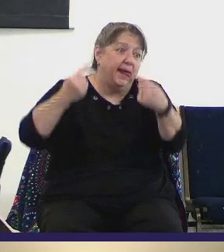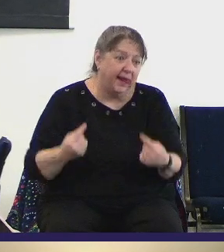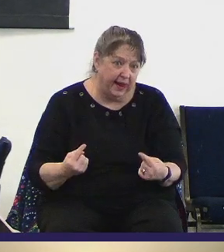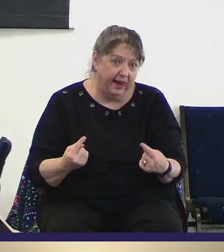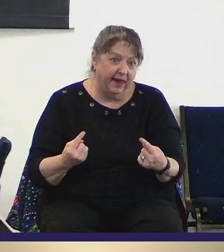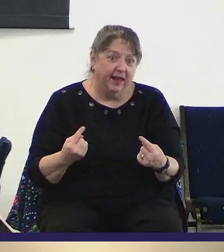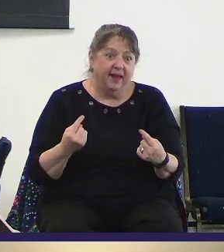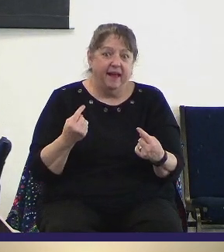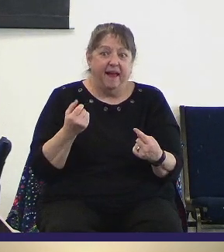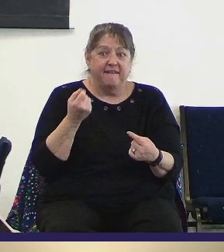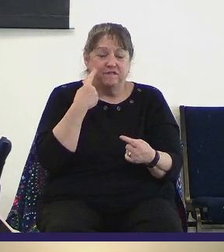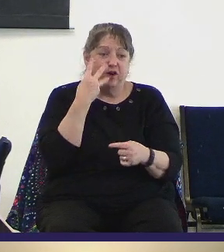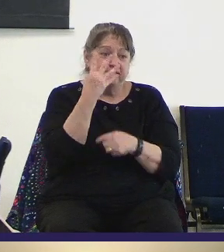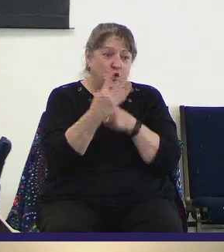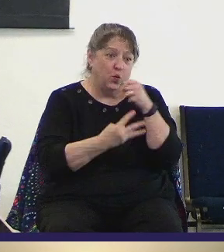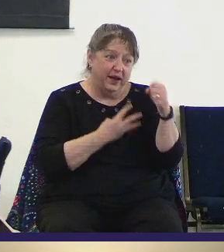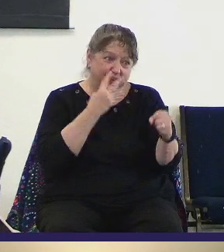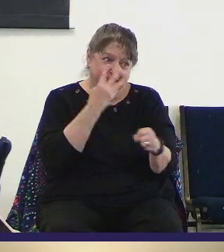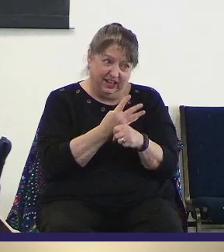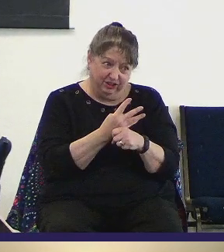over the course of the last 4 years.